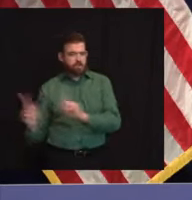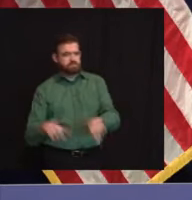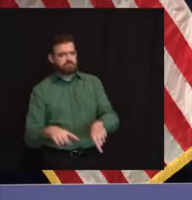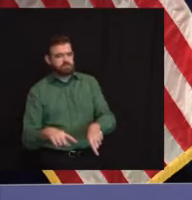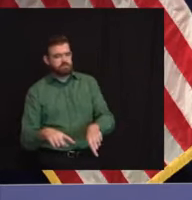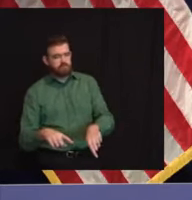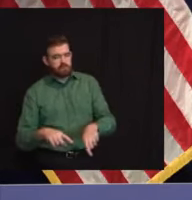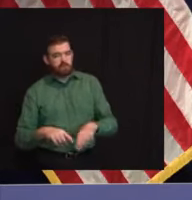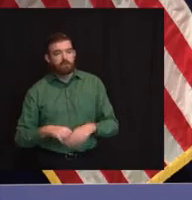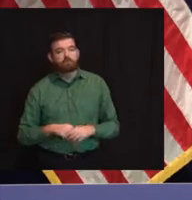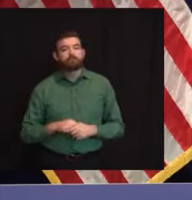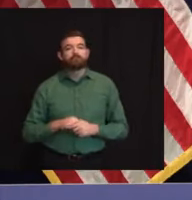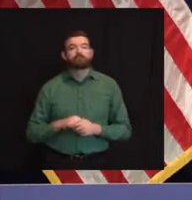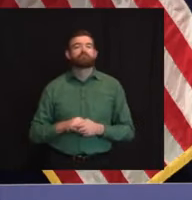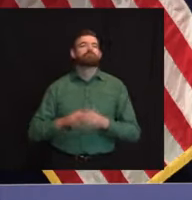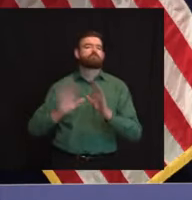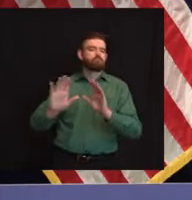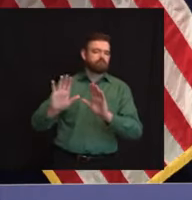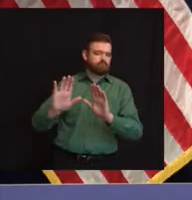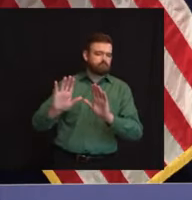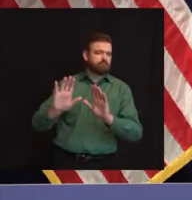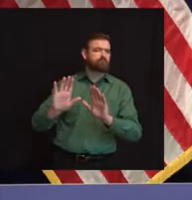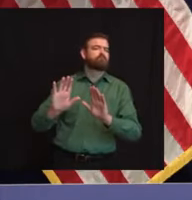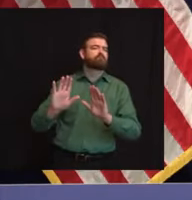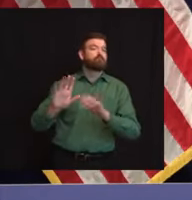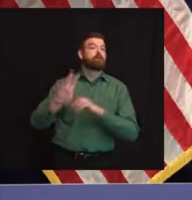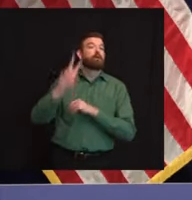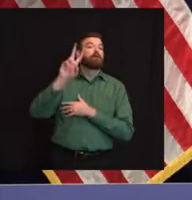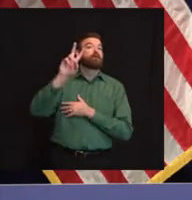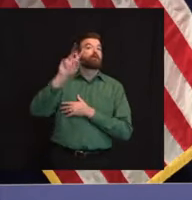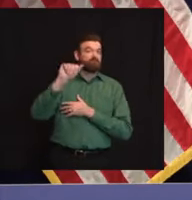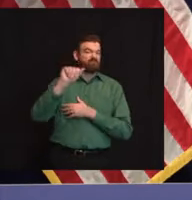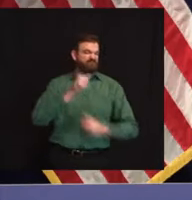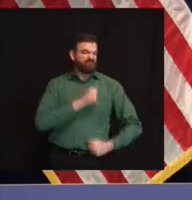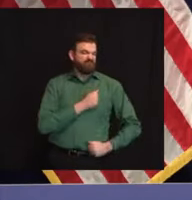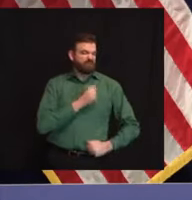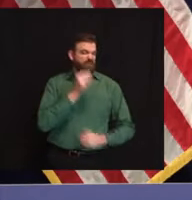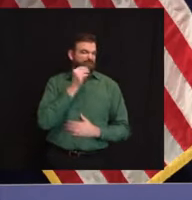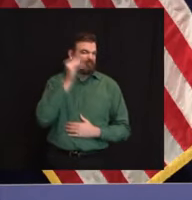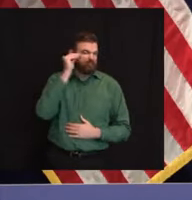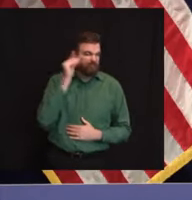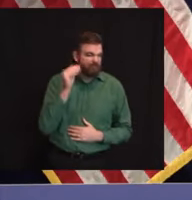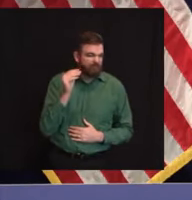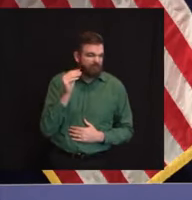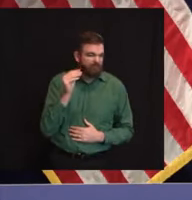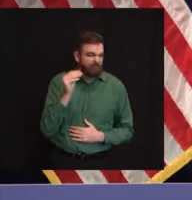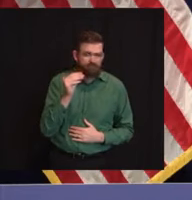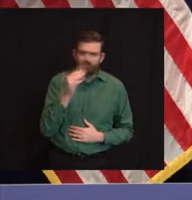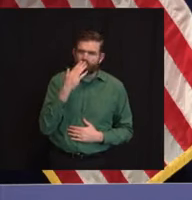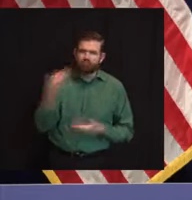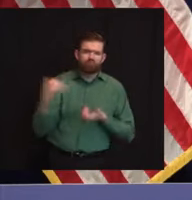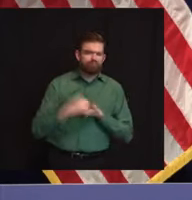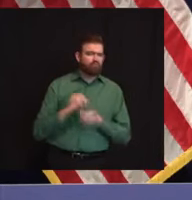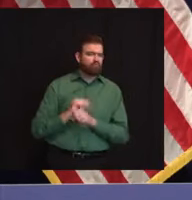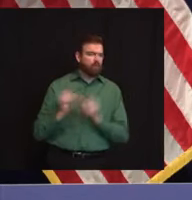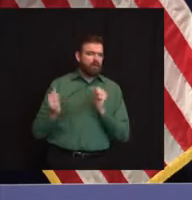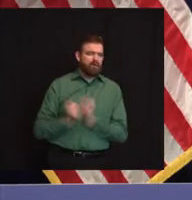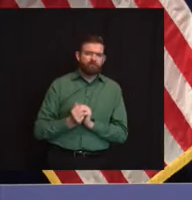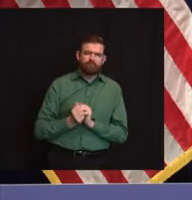Listen, we have the VA has become a very good partner of ours over the past several weeks, and I think the jury is out. I'll come back to